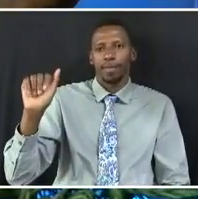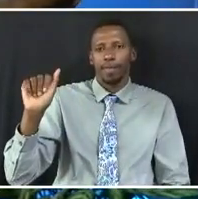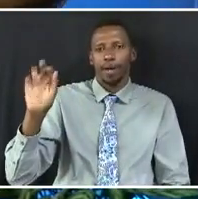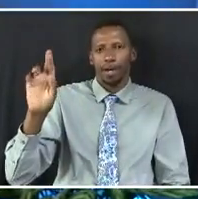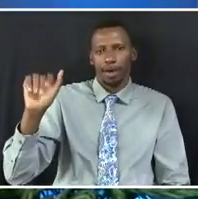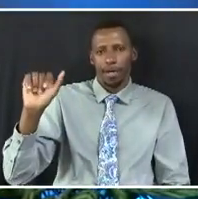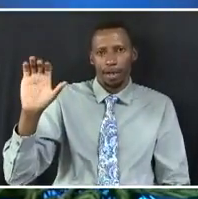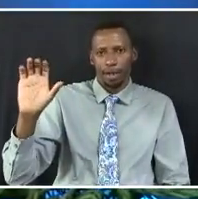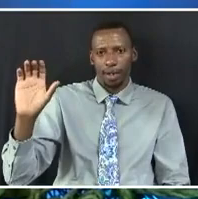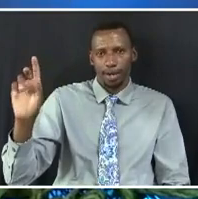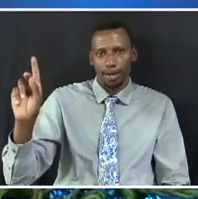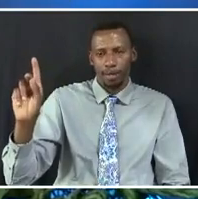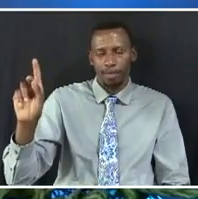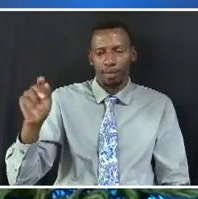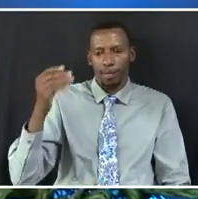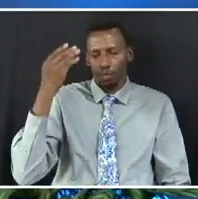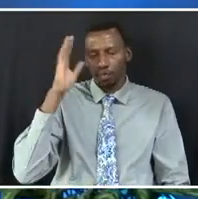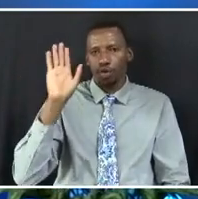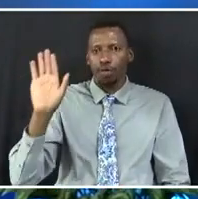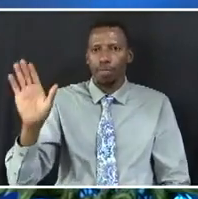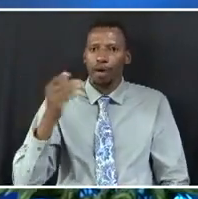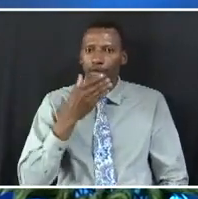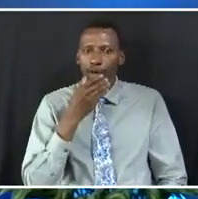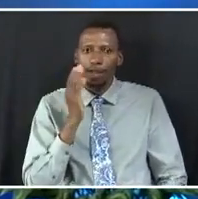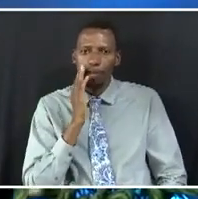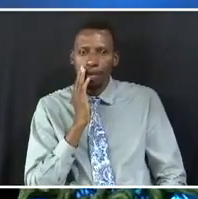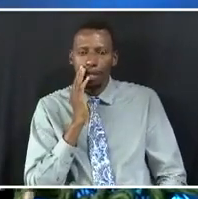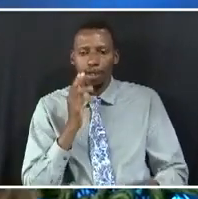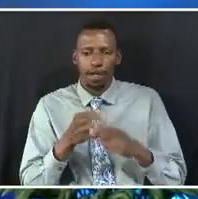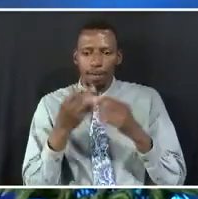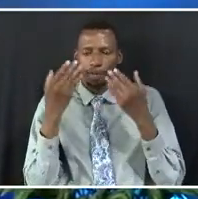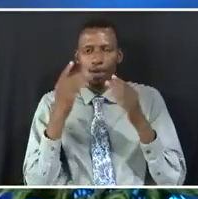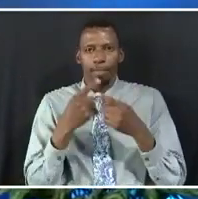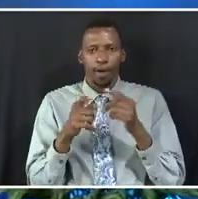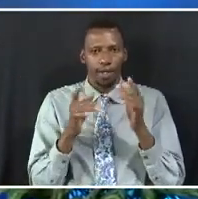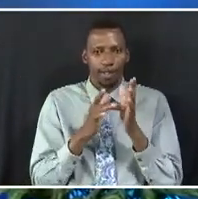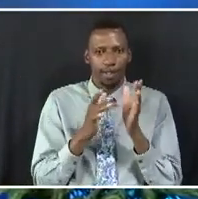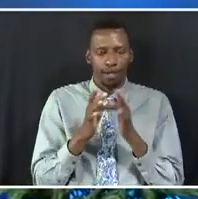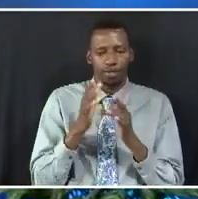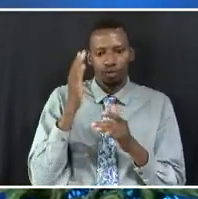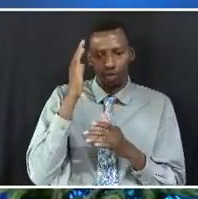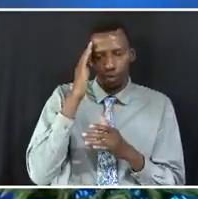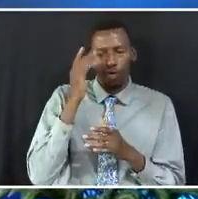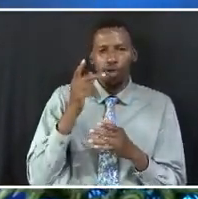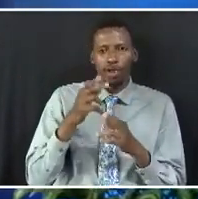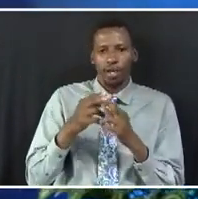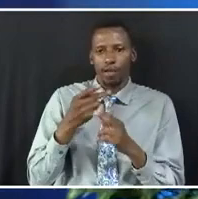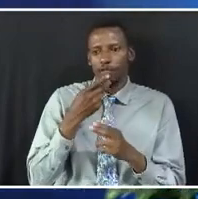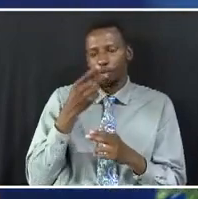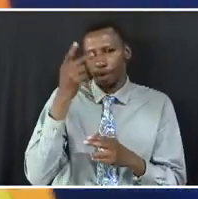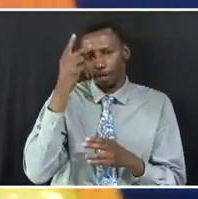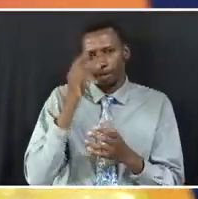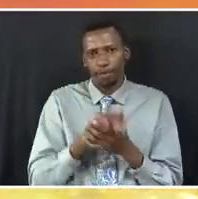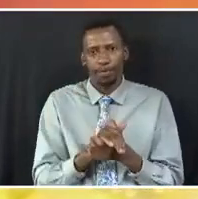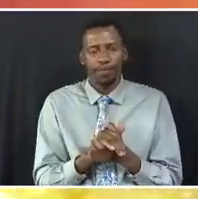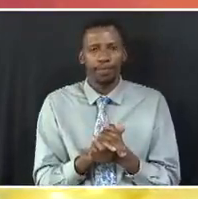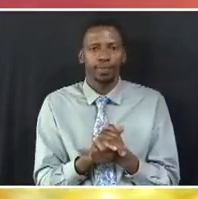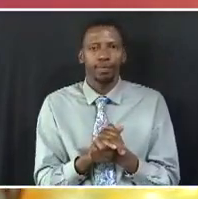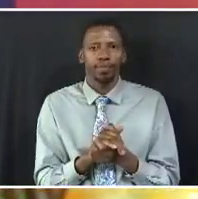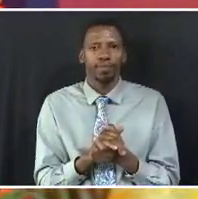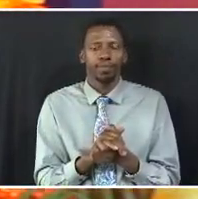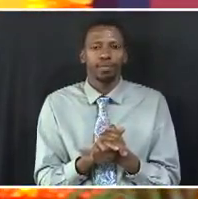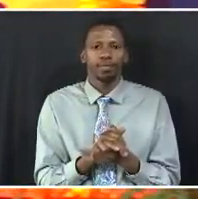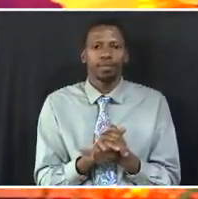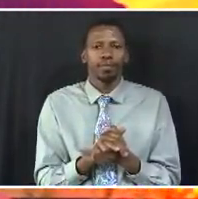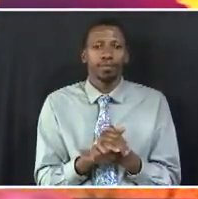name. Neither do we know the father's name. But Jesus knows the name of the parents. Amen? Because